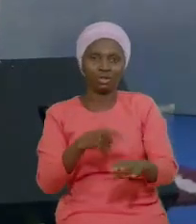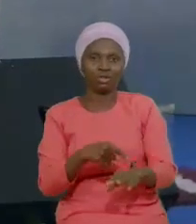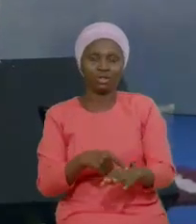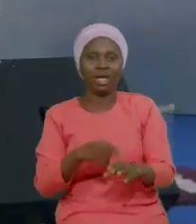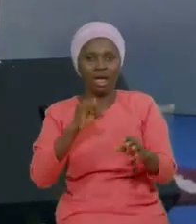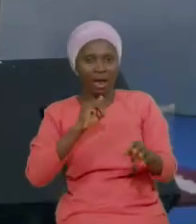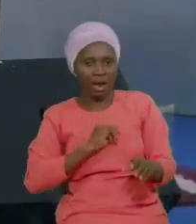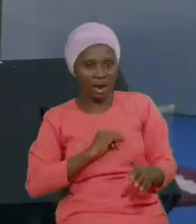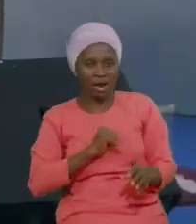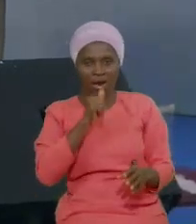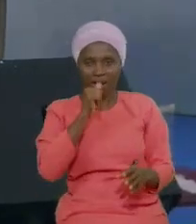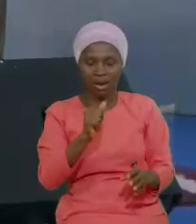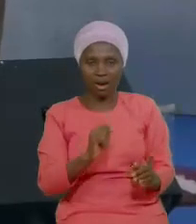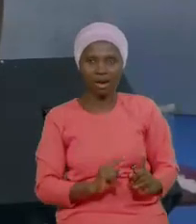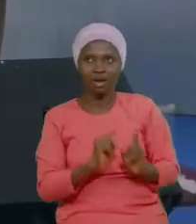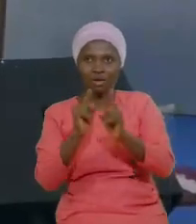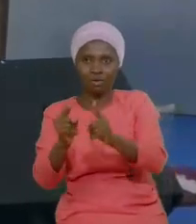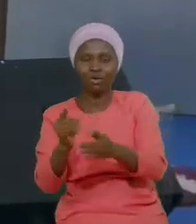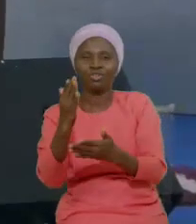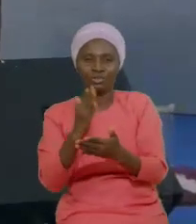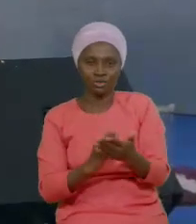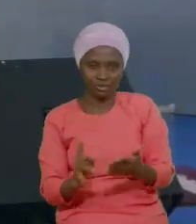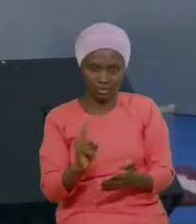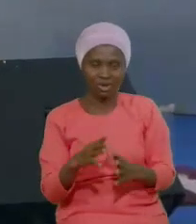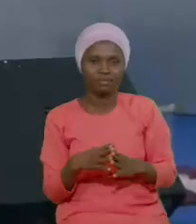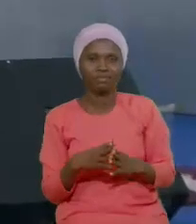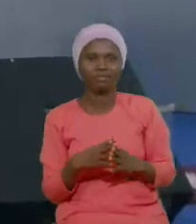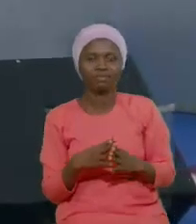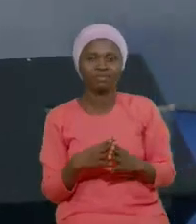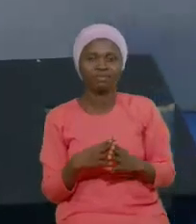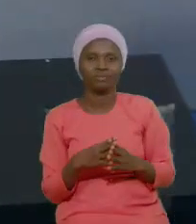am going somewhere.